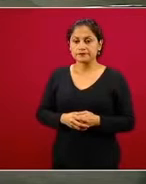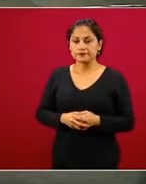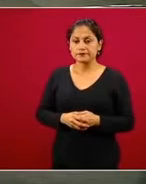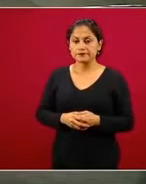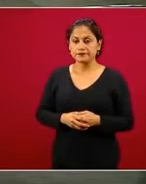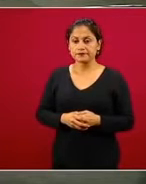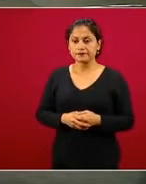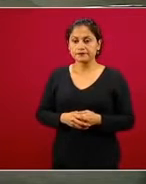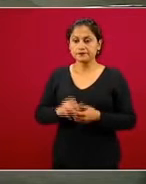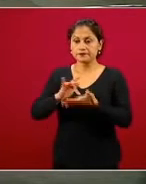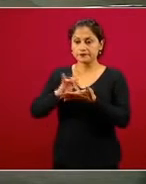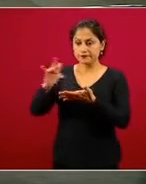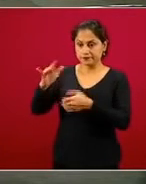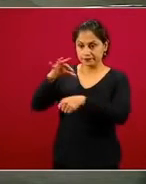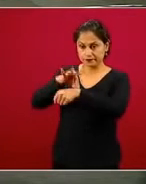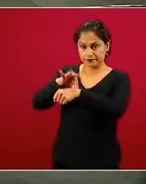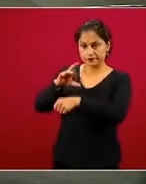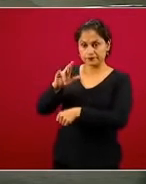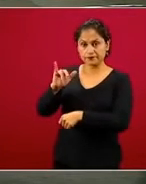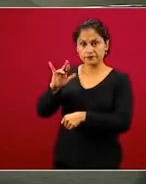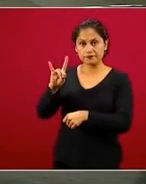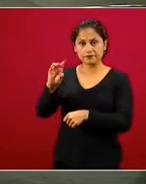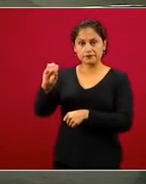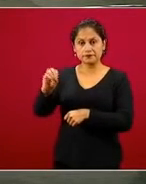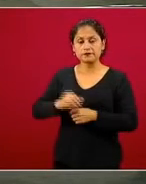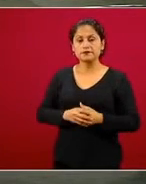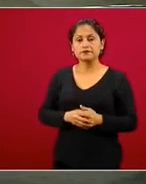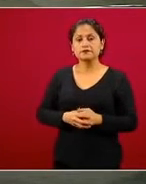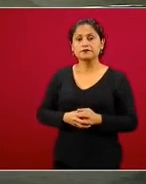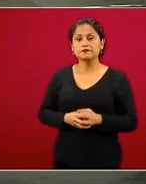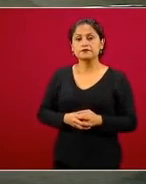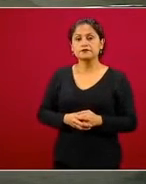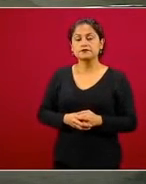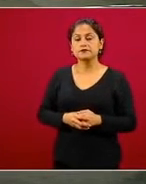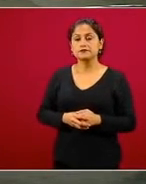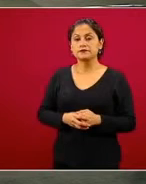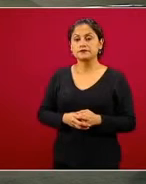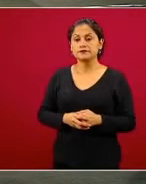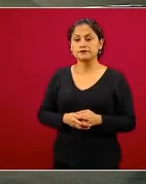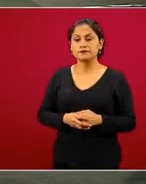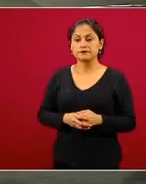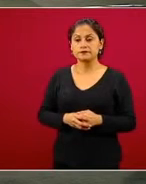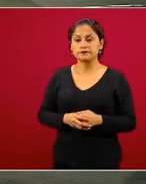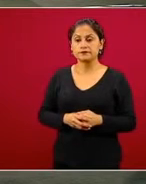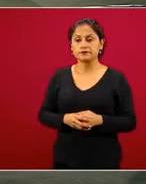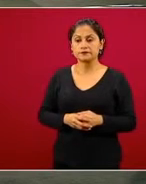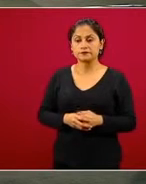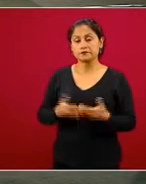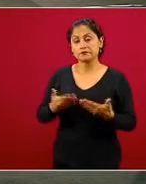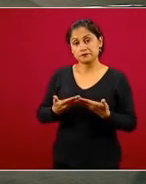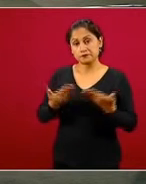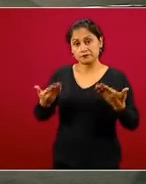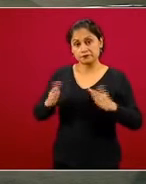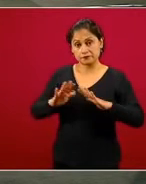health related issue, you can get proper attention. Thank you, Dr. Ricardo Cortés.